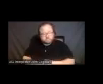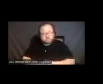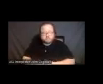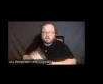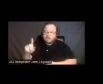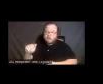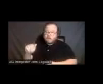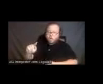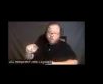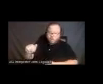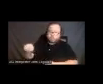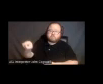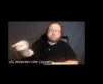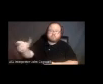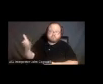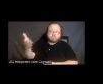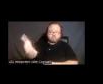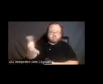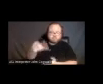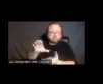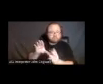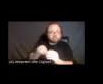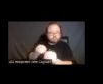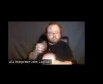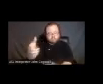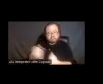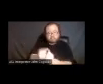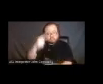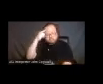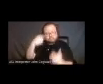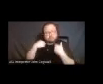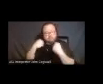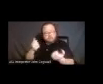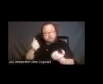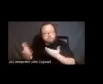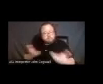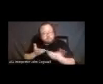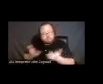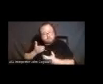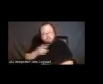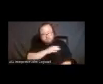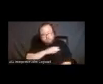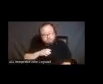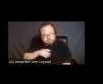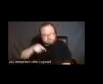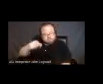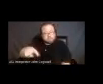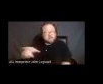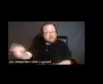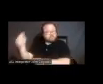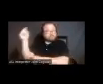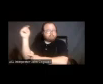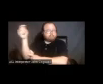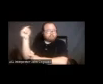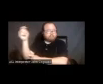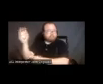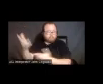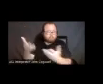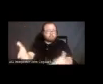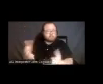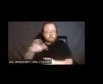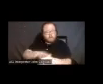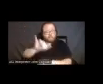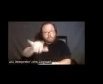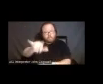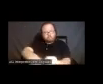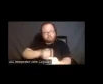Dakota was at the meeting, at the actual meeting with the Mental Health Services Oversight Commission, and gave testimony on that particular